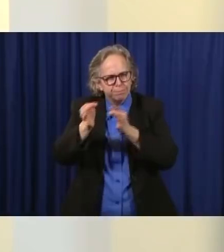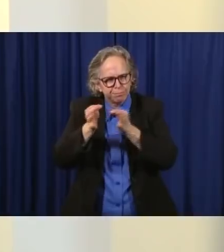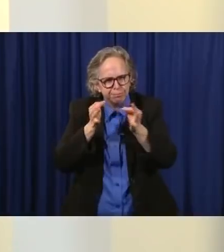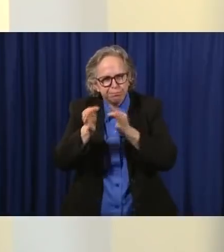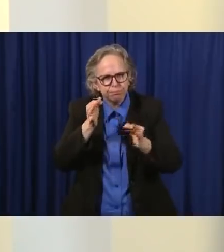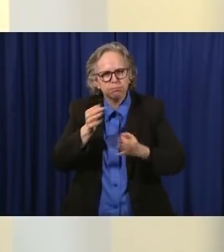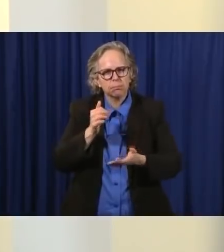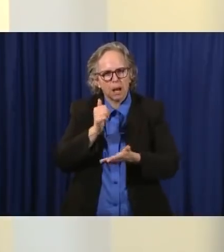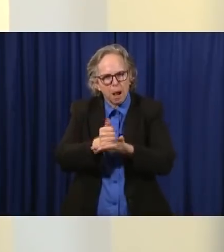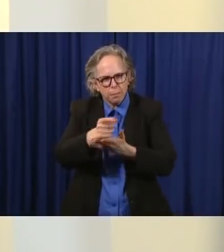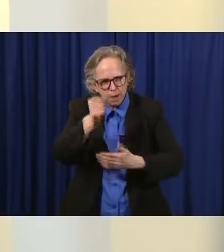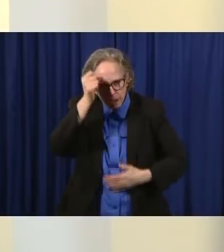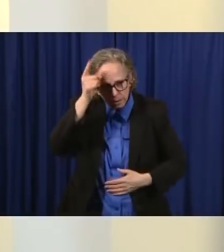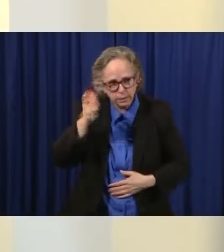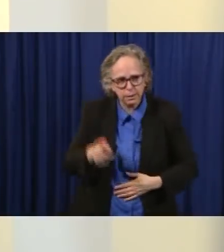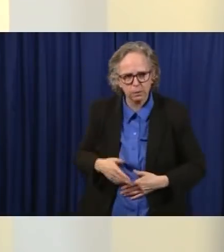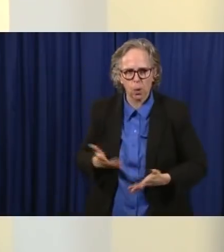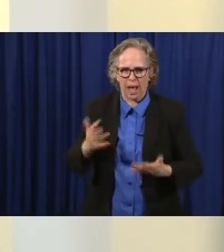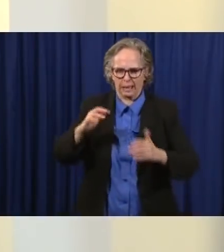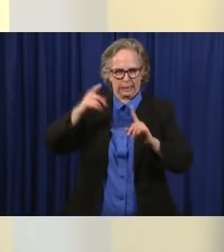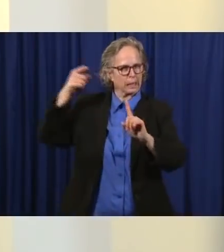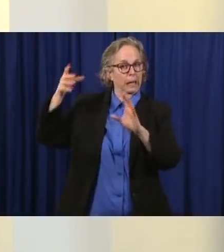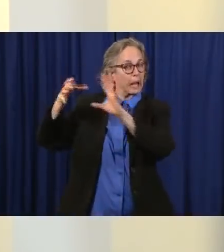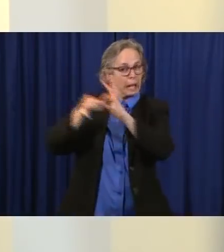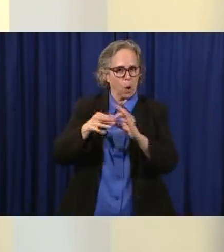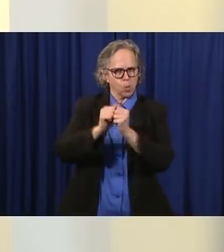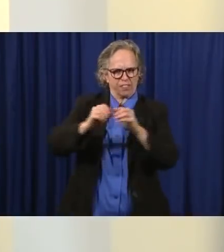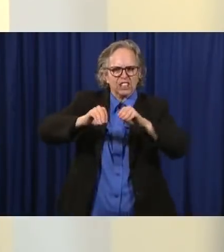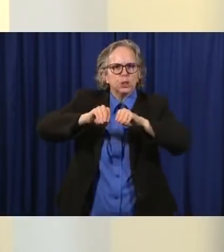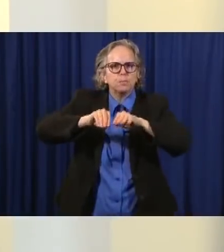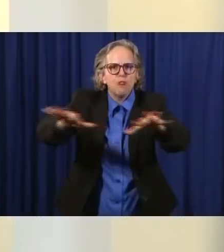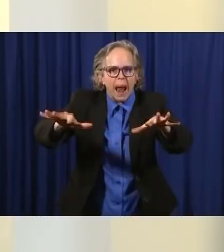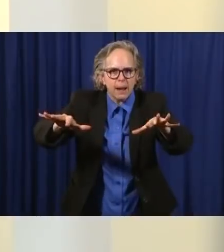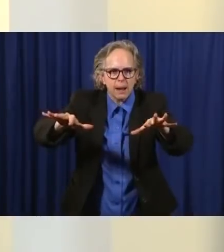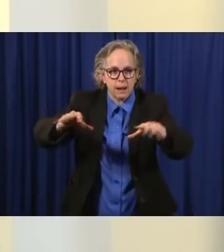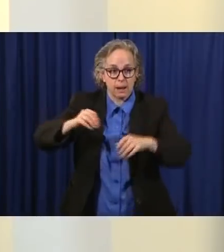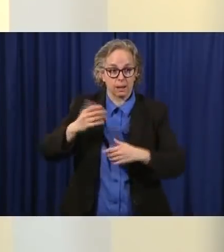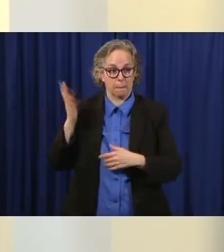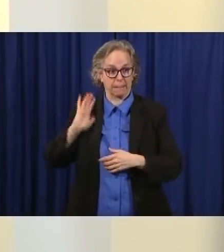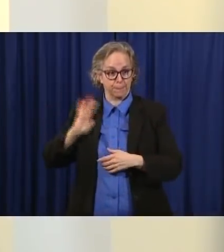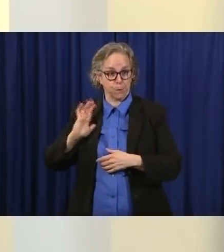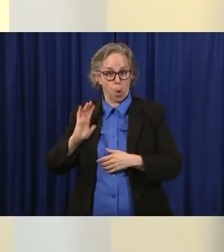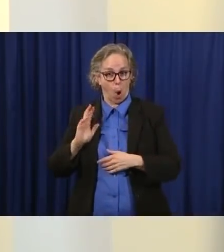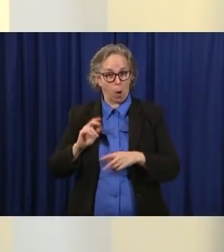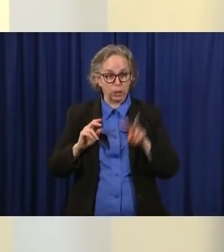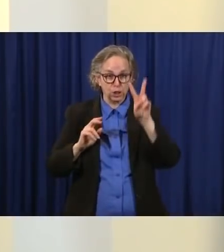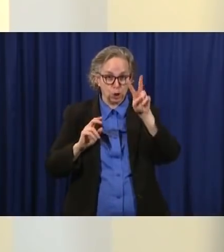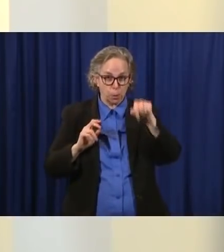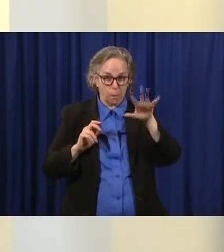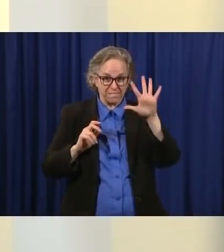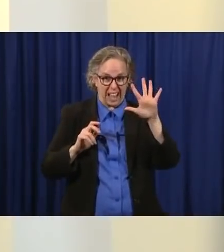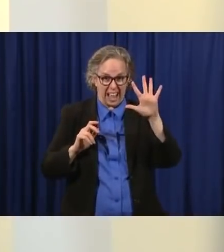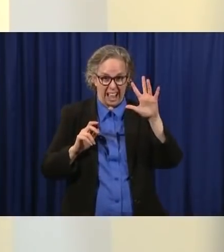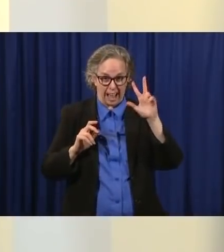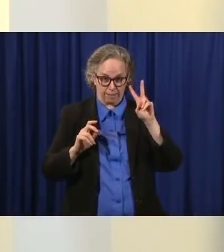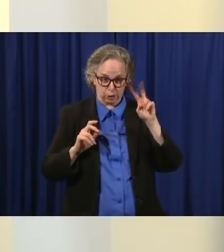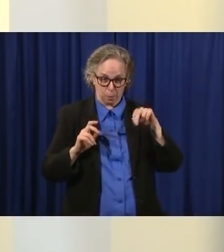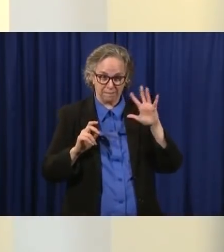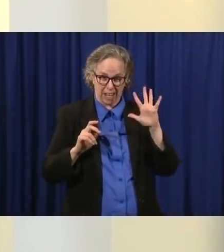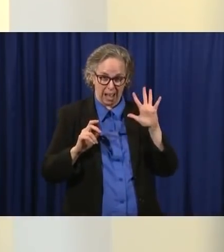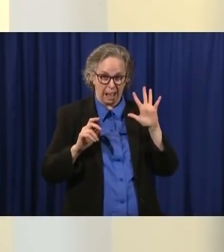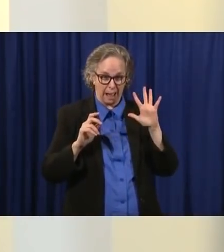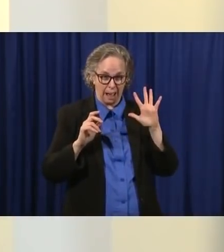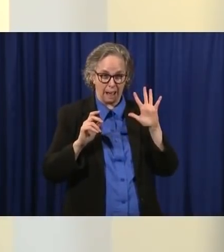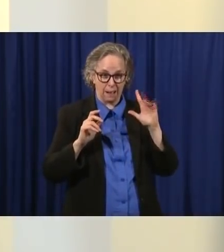about our spread. With everything we've done, that spread has gone from it being 2.5, about one person giving